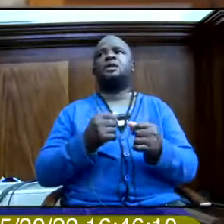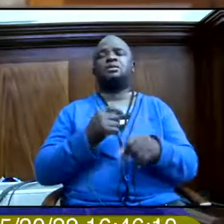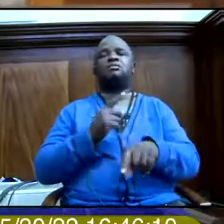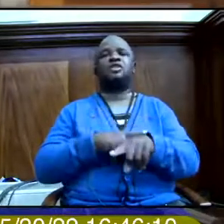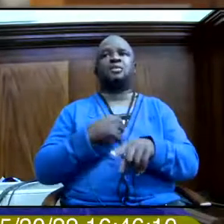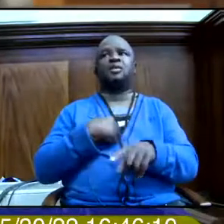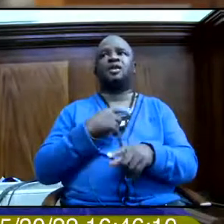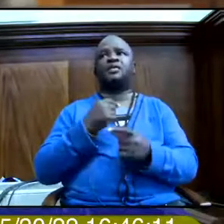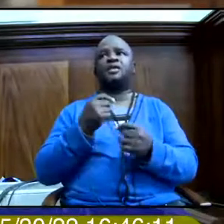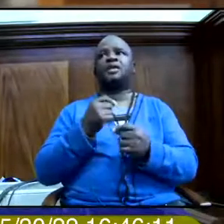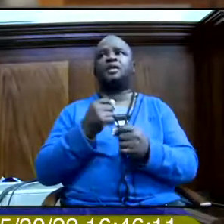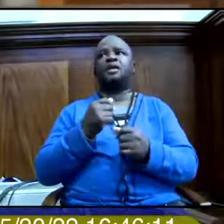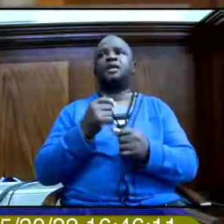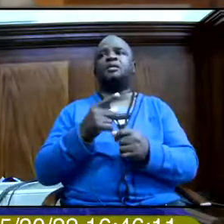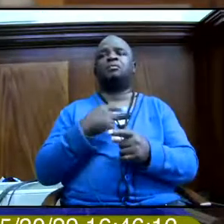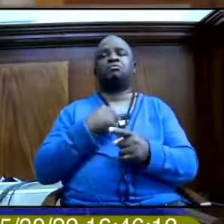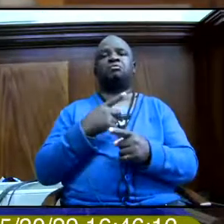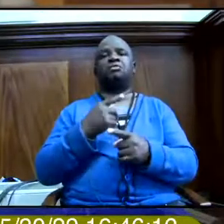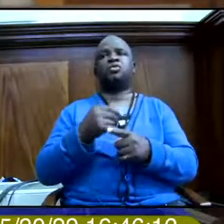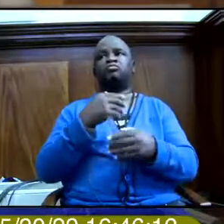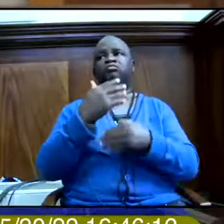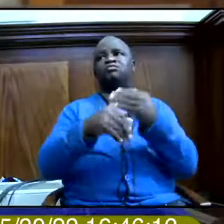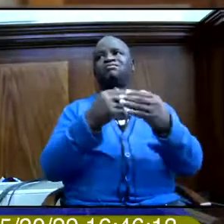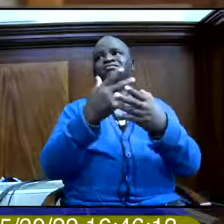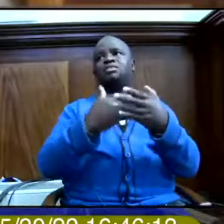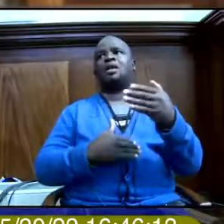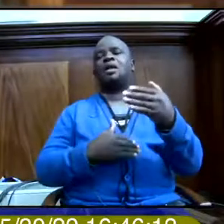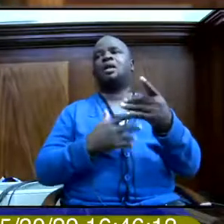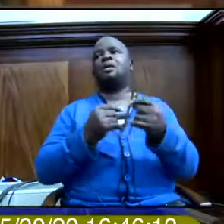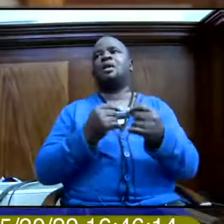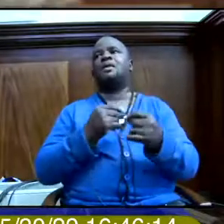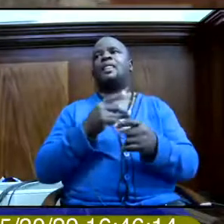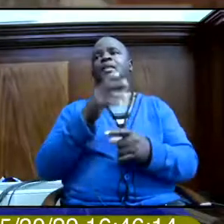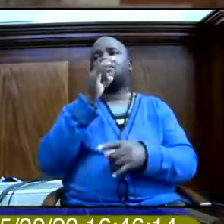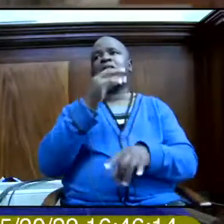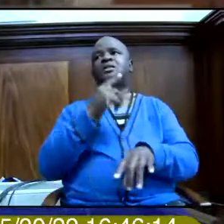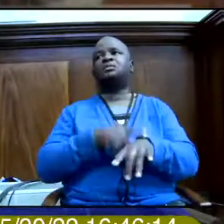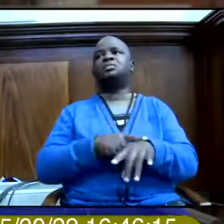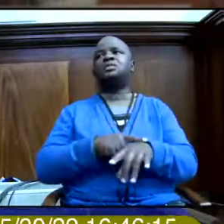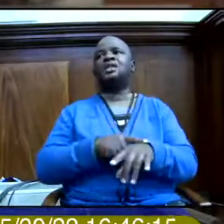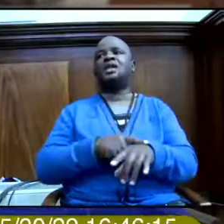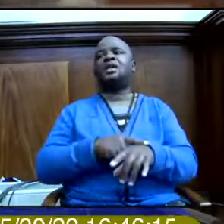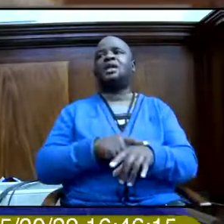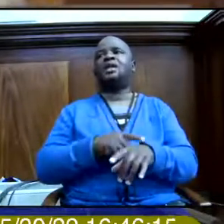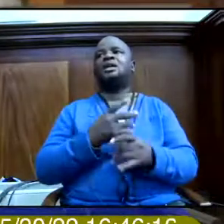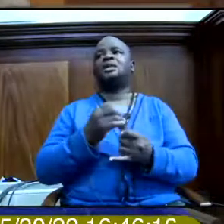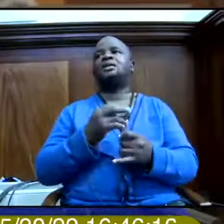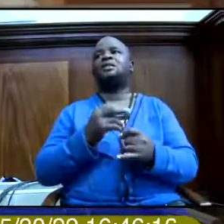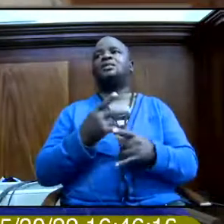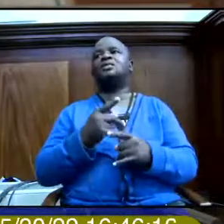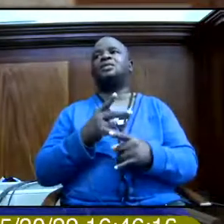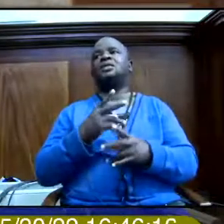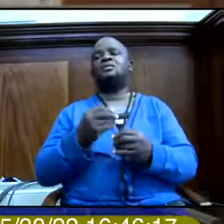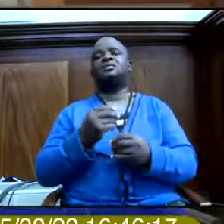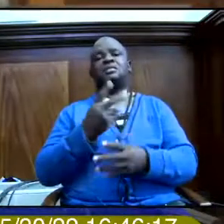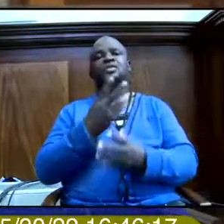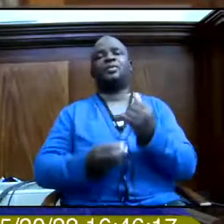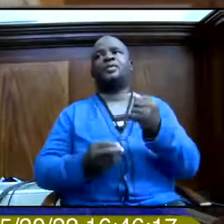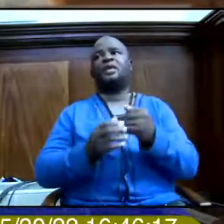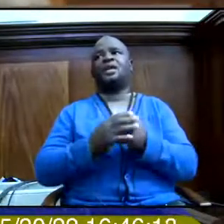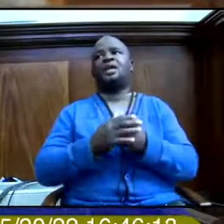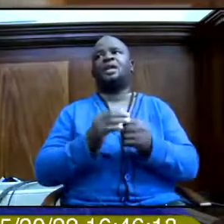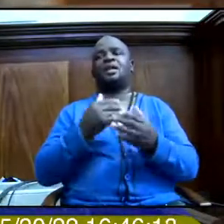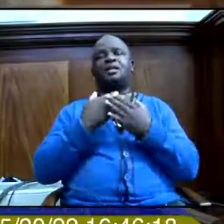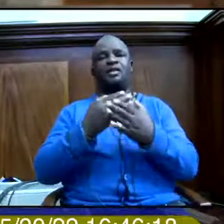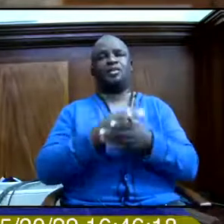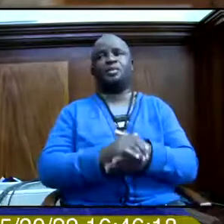ended i wanted to go further but the my policing of my time says i must retreat so